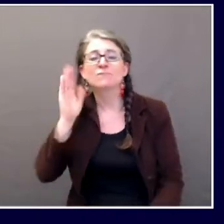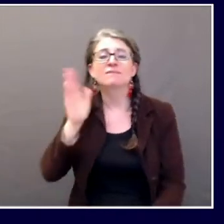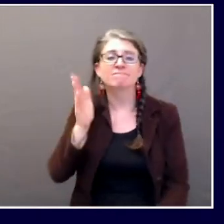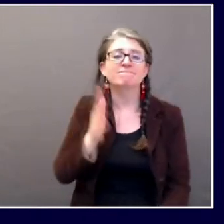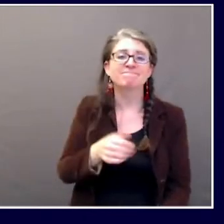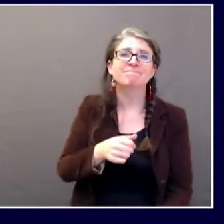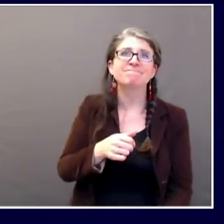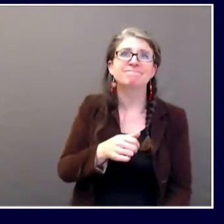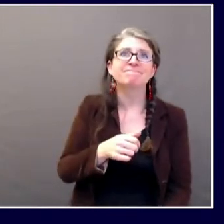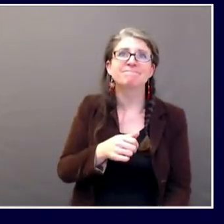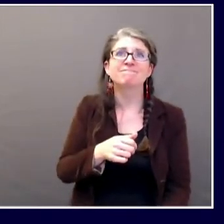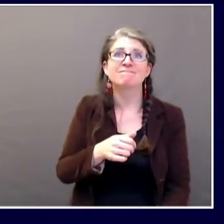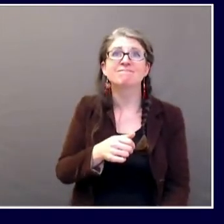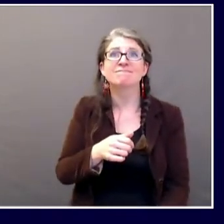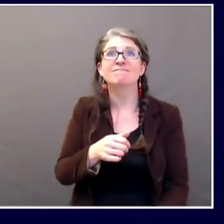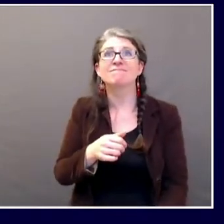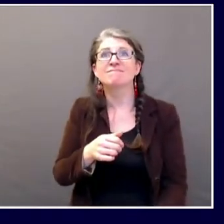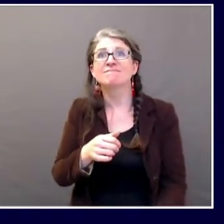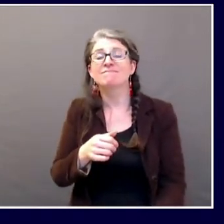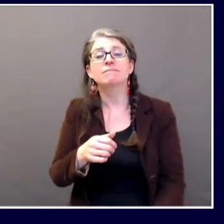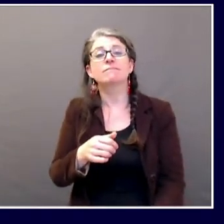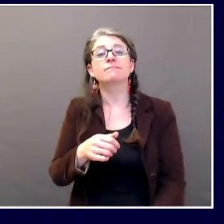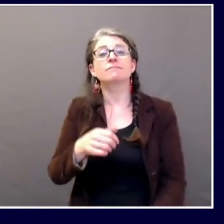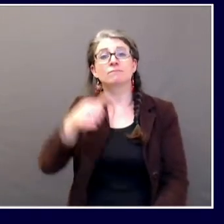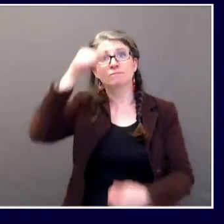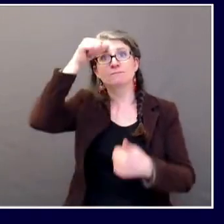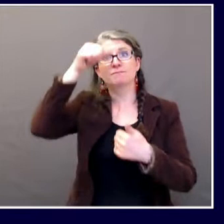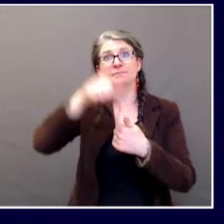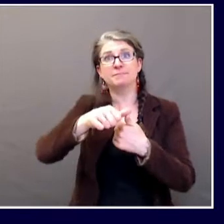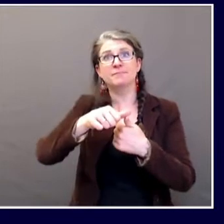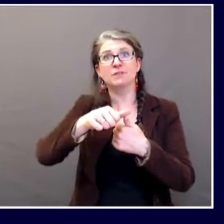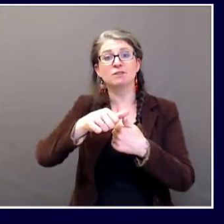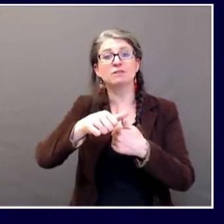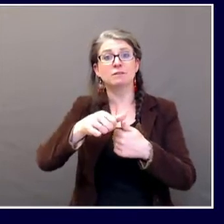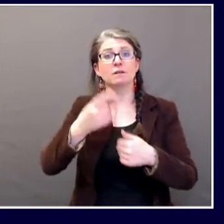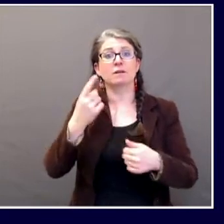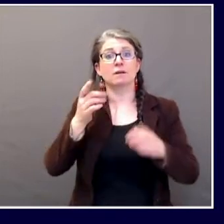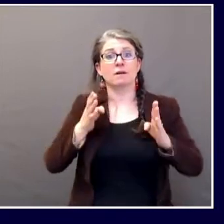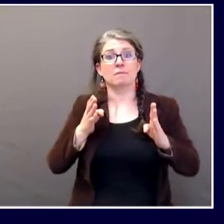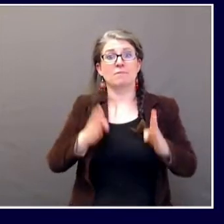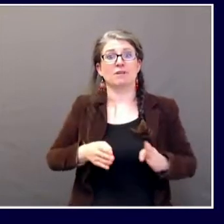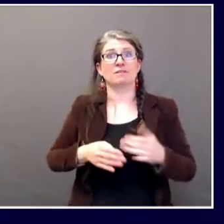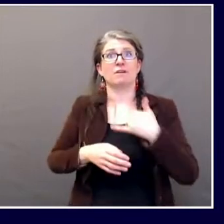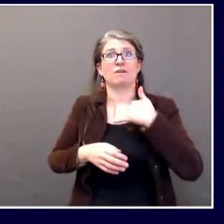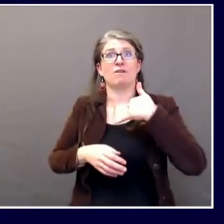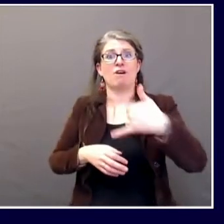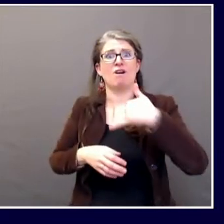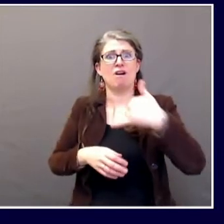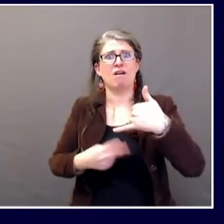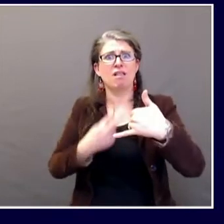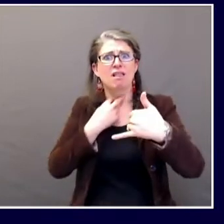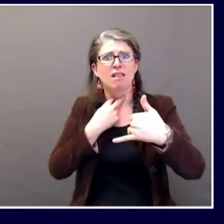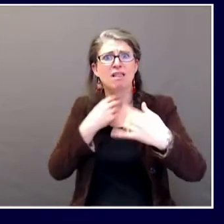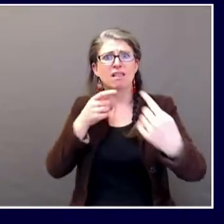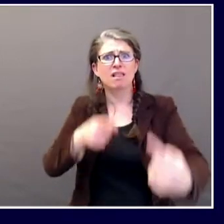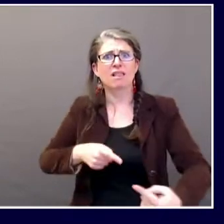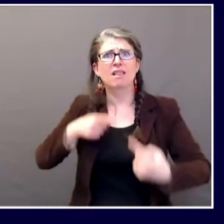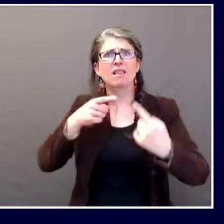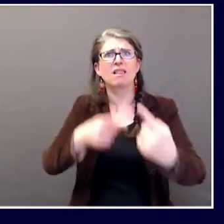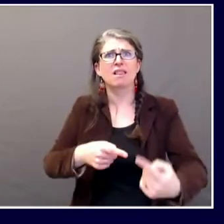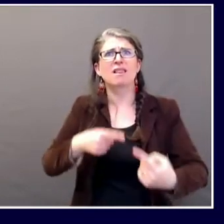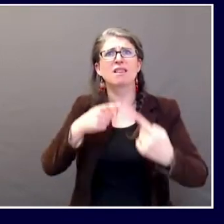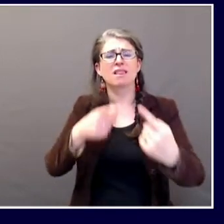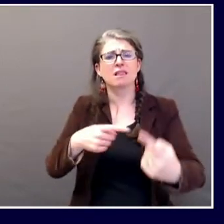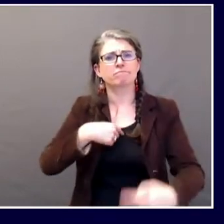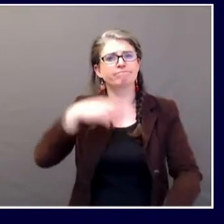individual person who is struggling to get an appointment, first of all, I just want to acknowledge, I hear those concerns. I